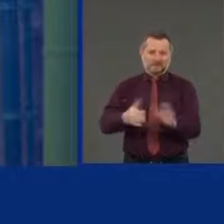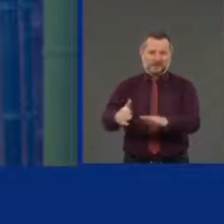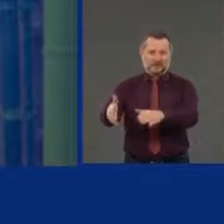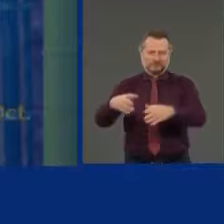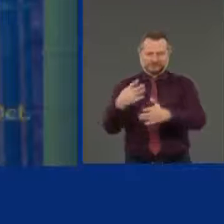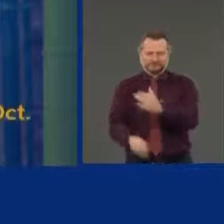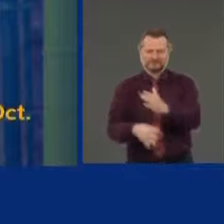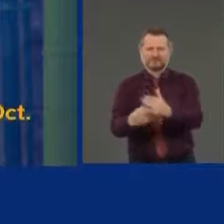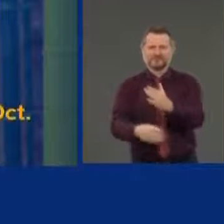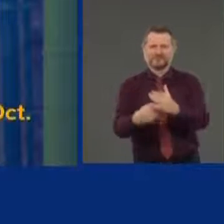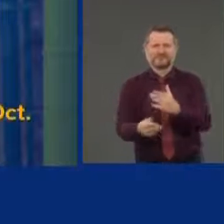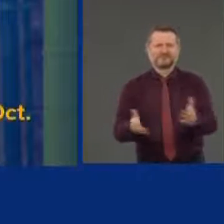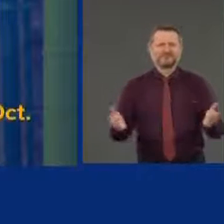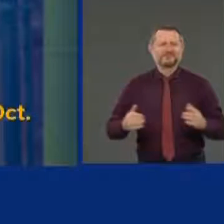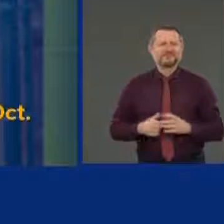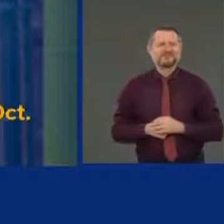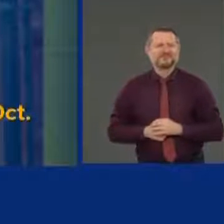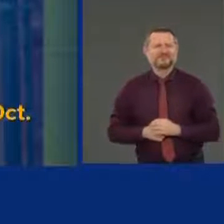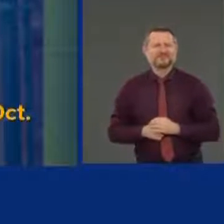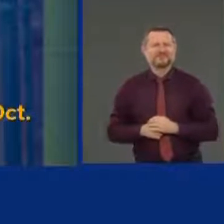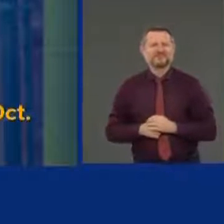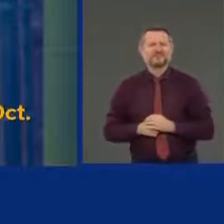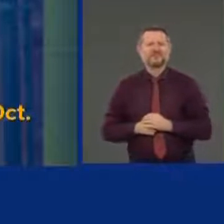by that projection.